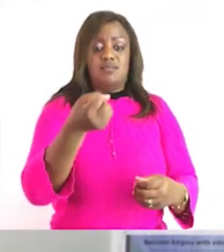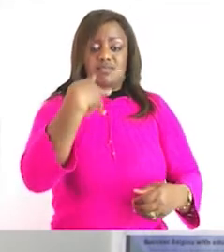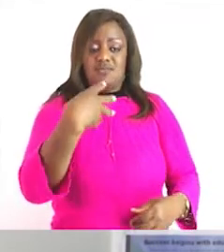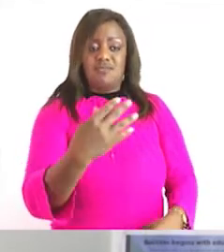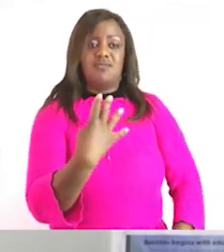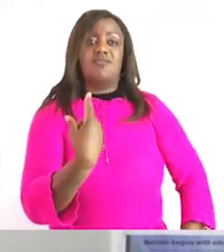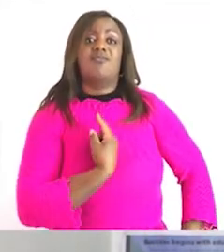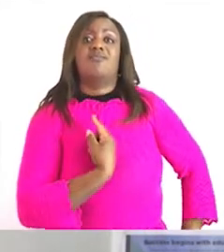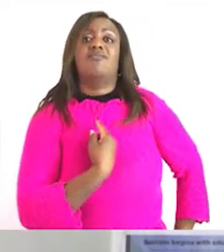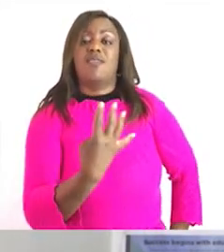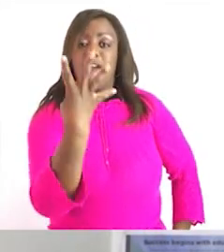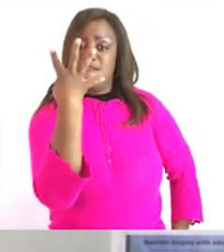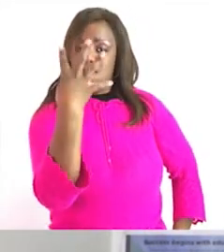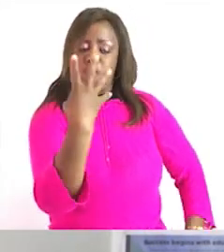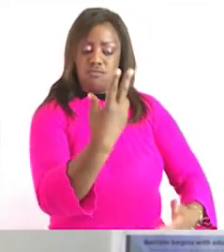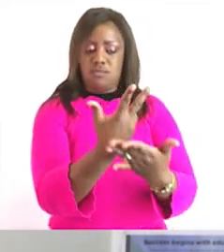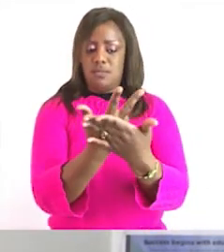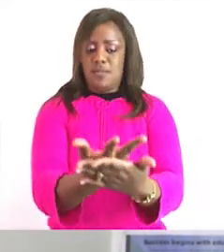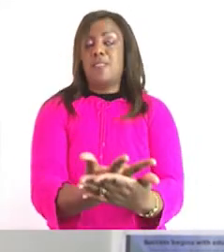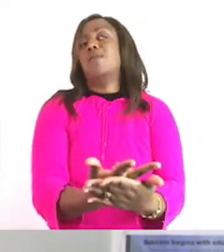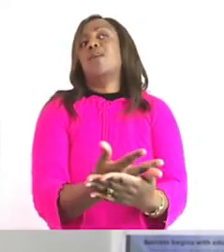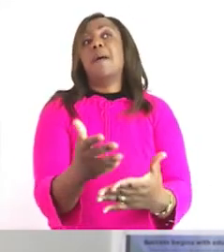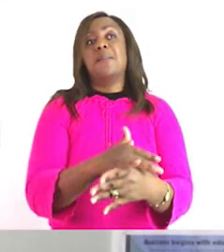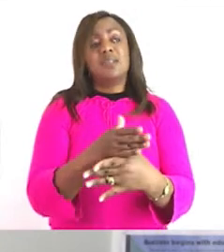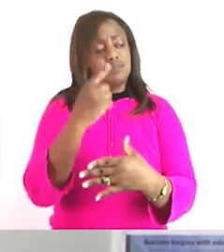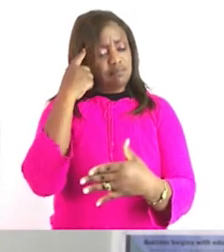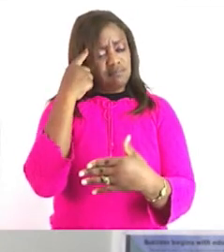say, remember 5 is excellent,